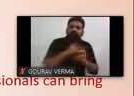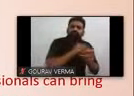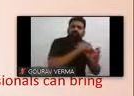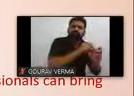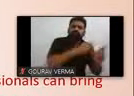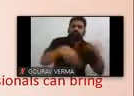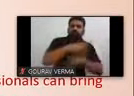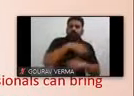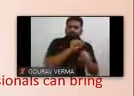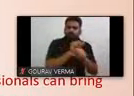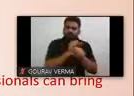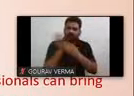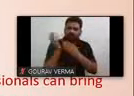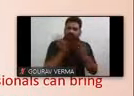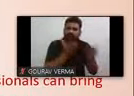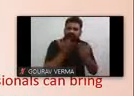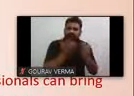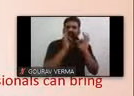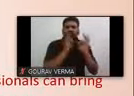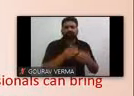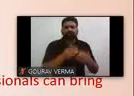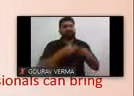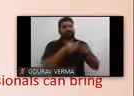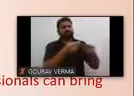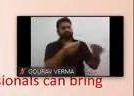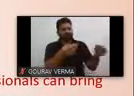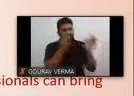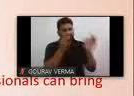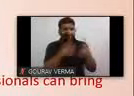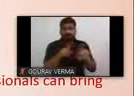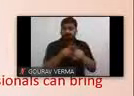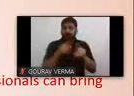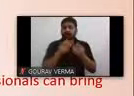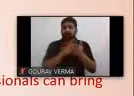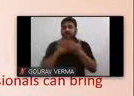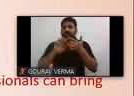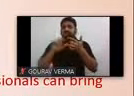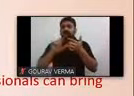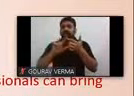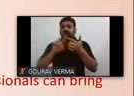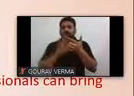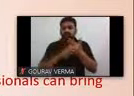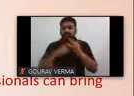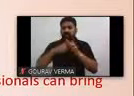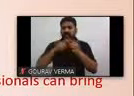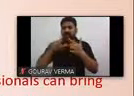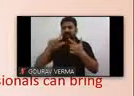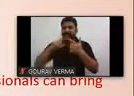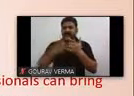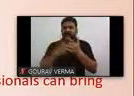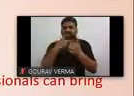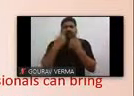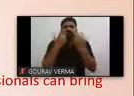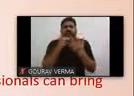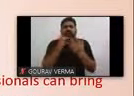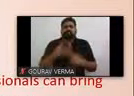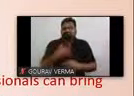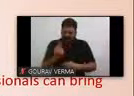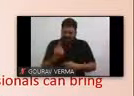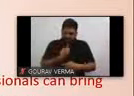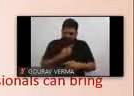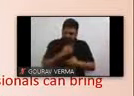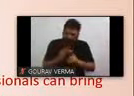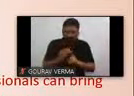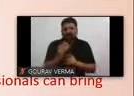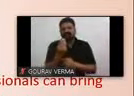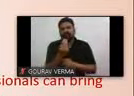services to the child. That is, as the Helen Keller has once said, alone we can do so little. Together we